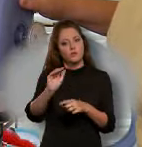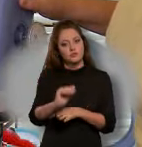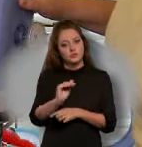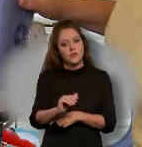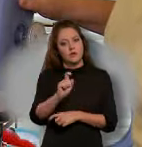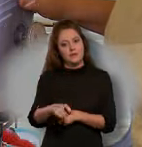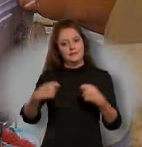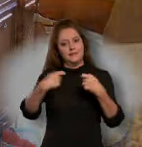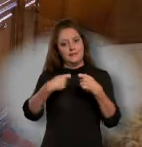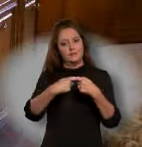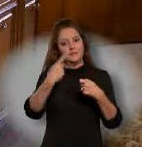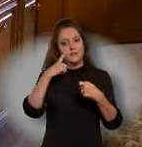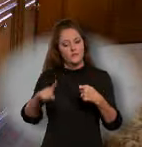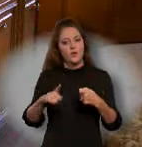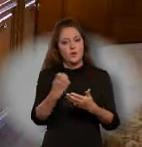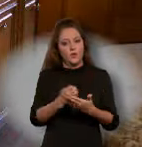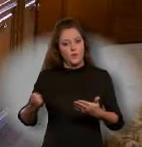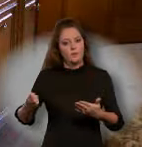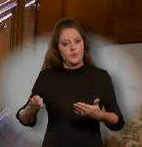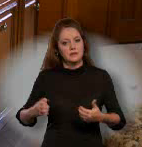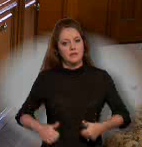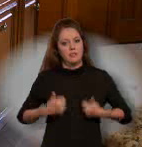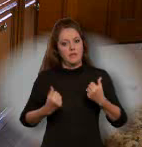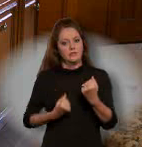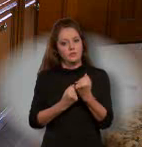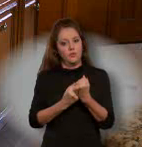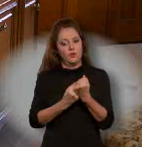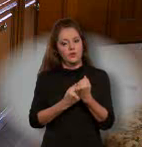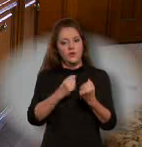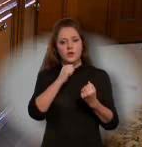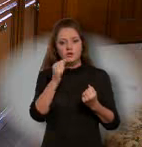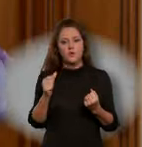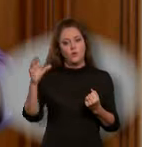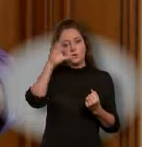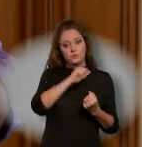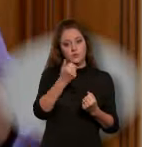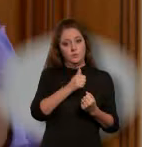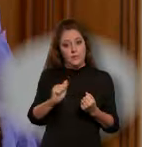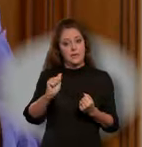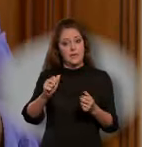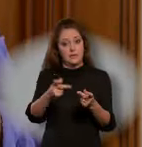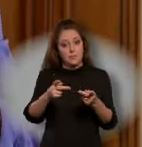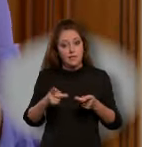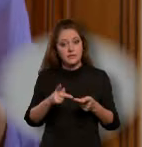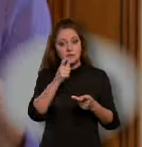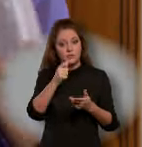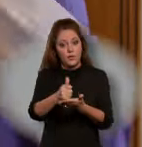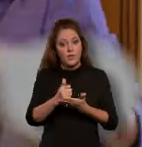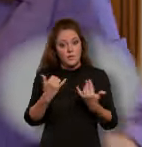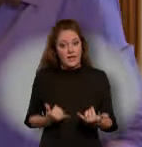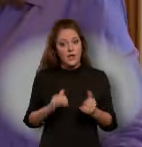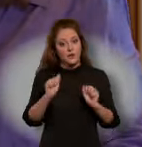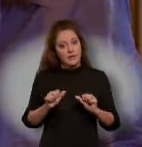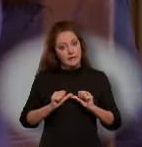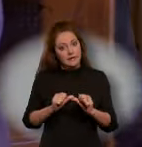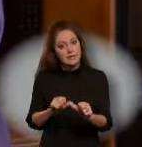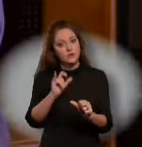life support equipment. Don't assume that any agencies you depend on now will continue to help during a